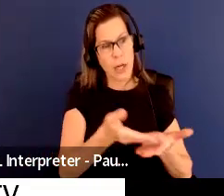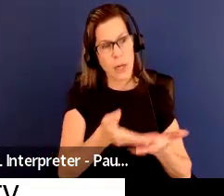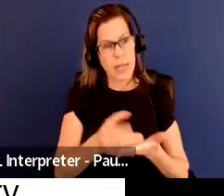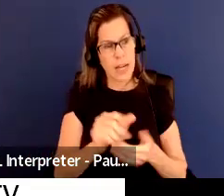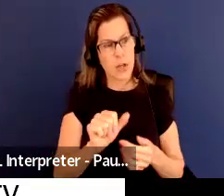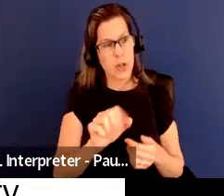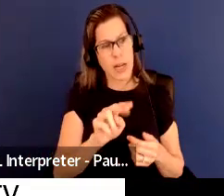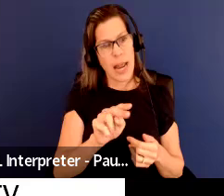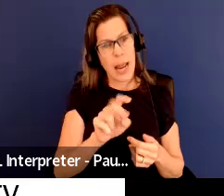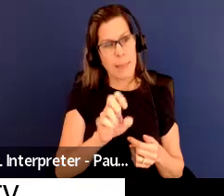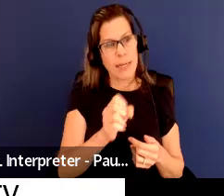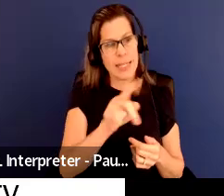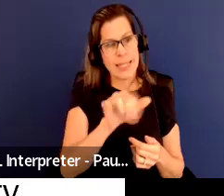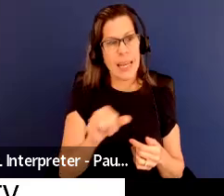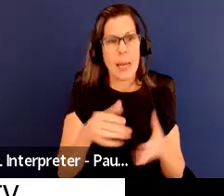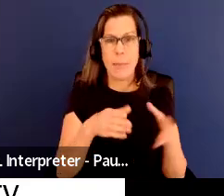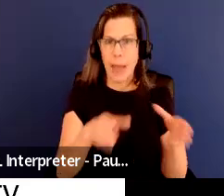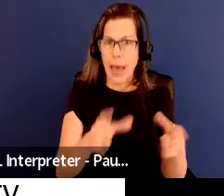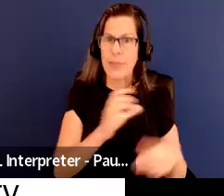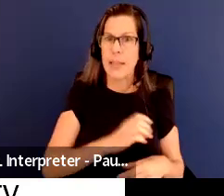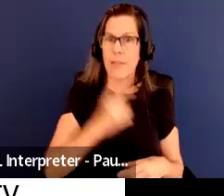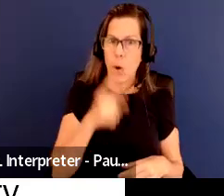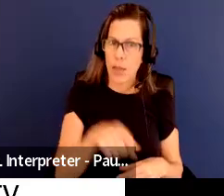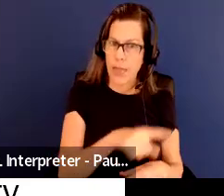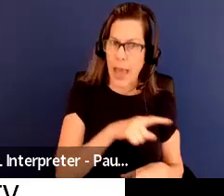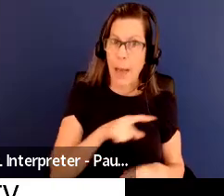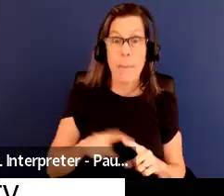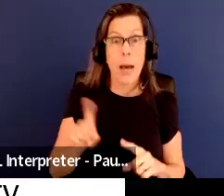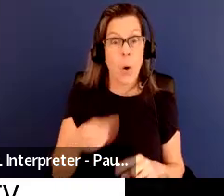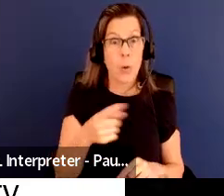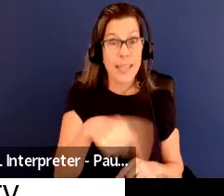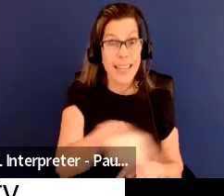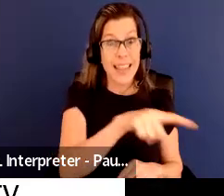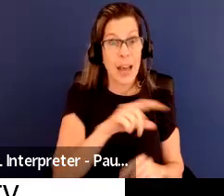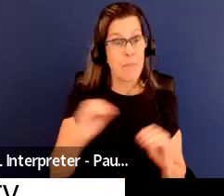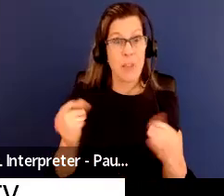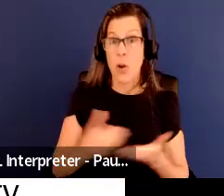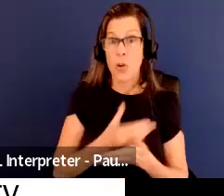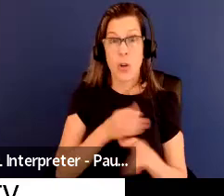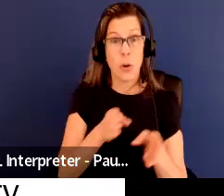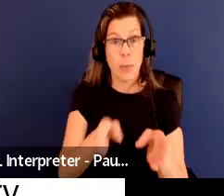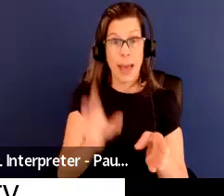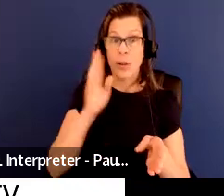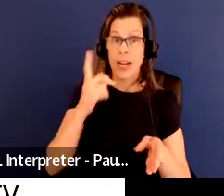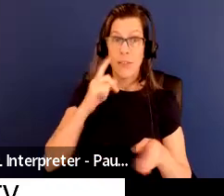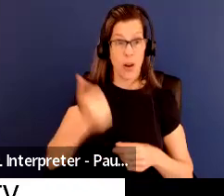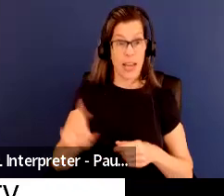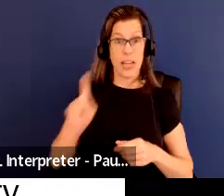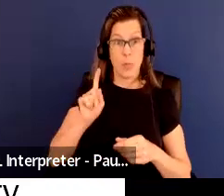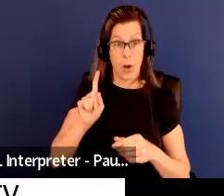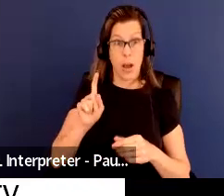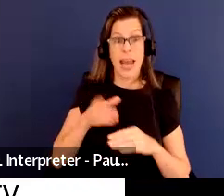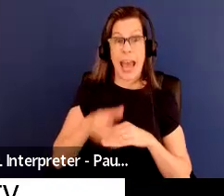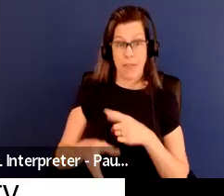and a path to citizenship for them. But only them. There was no new path created for anybody coming